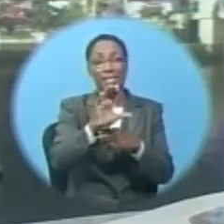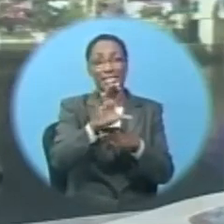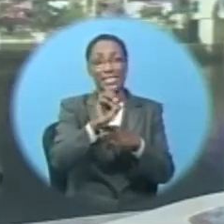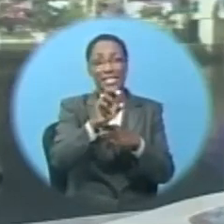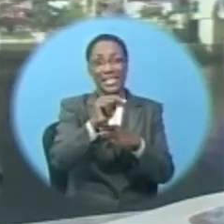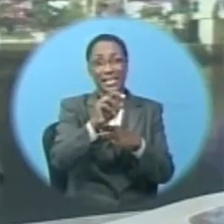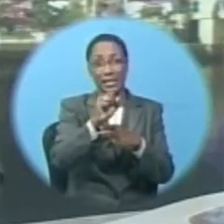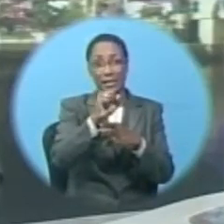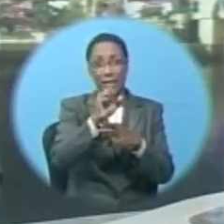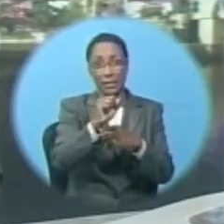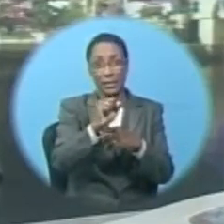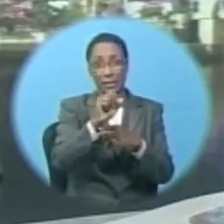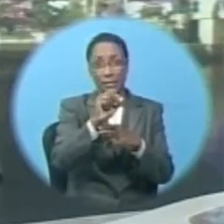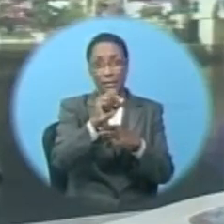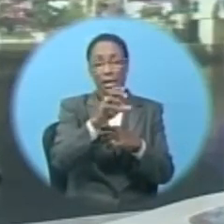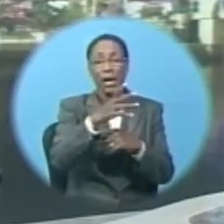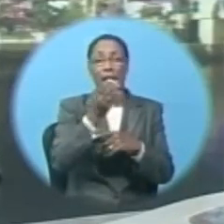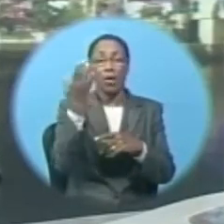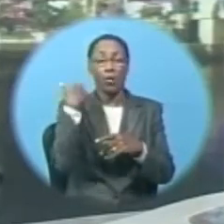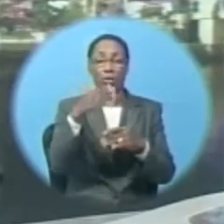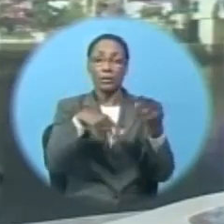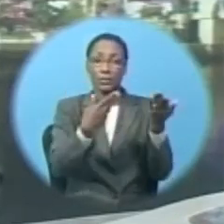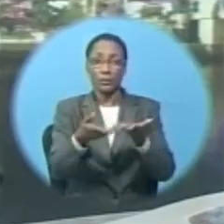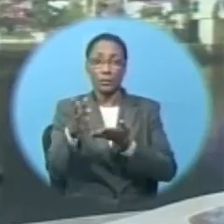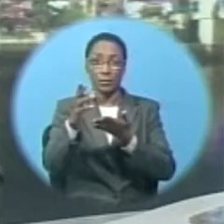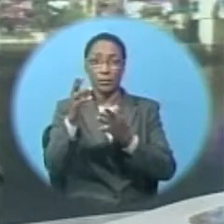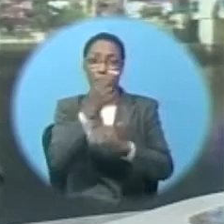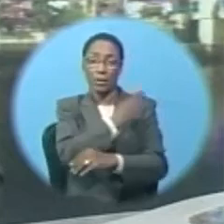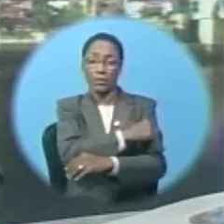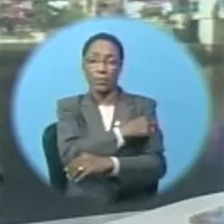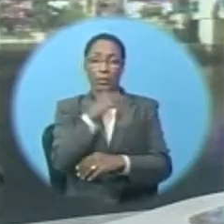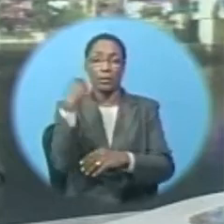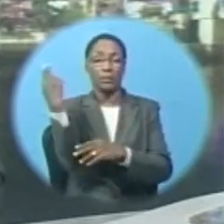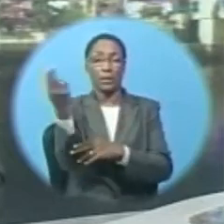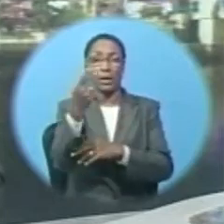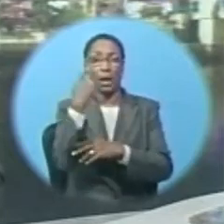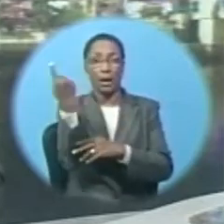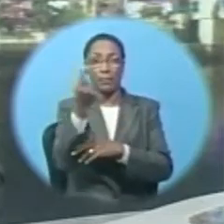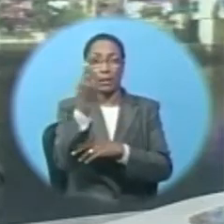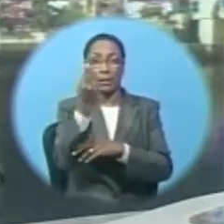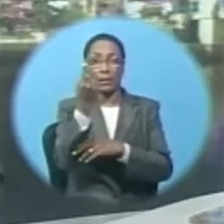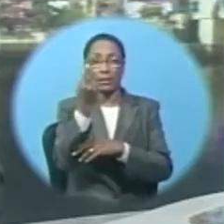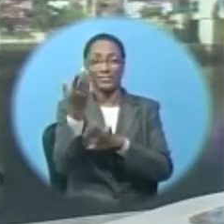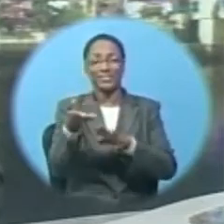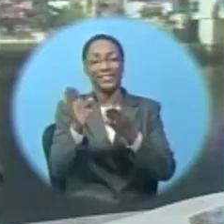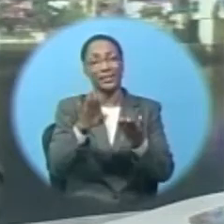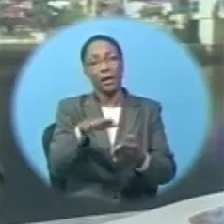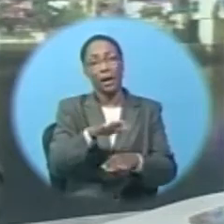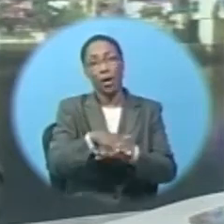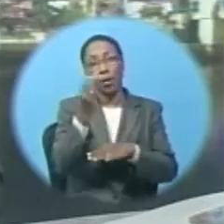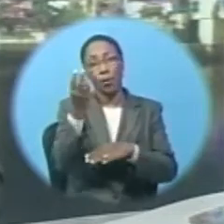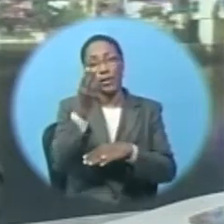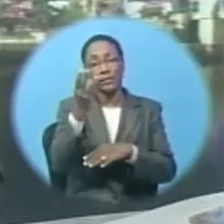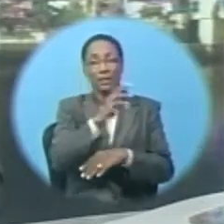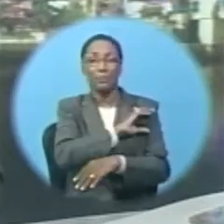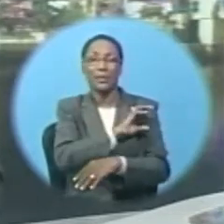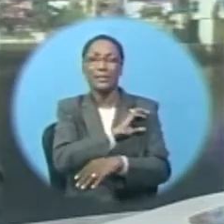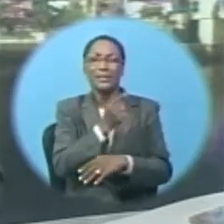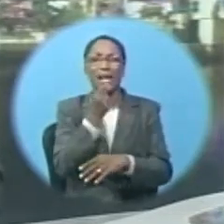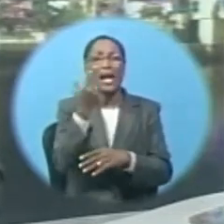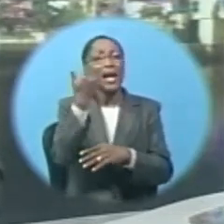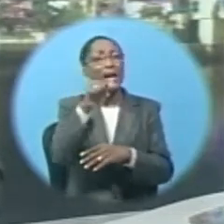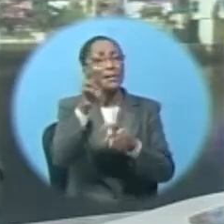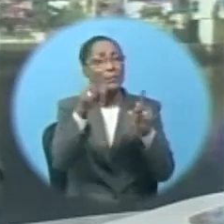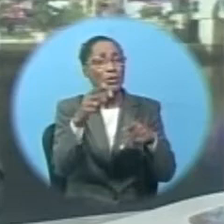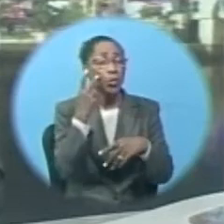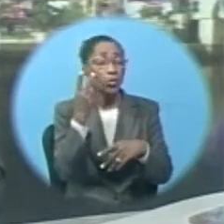transported to hospital by ambulance for medical treatment. He passed away on Wednesday. Police are also appealing to anyone who may have witnessed that